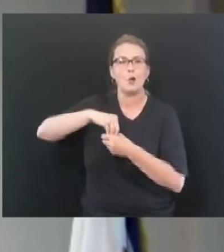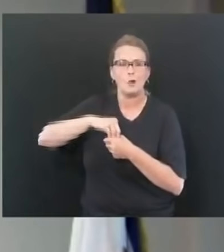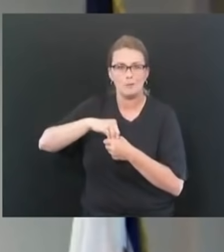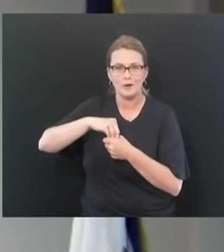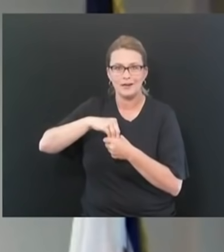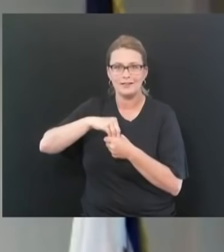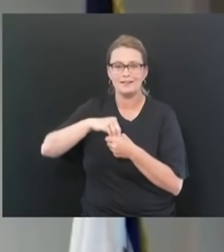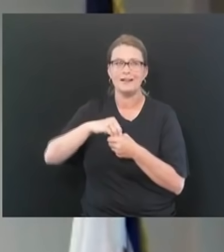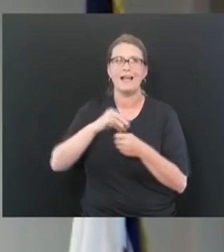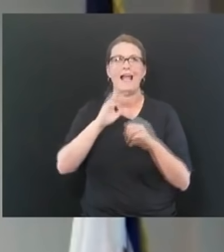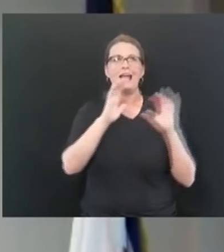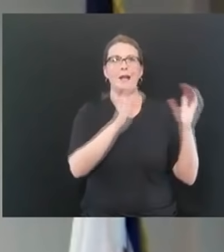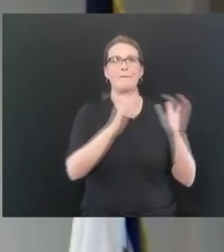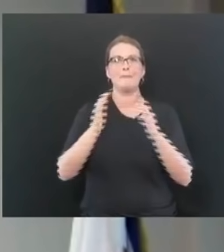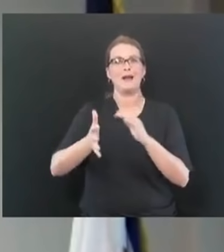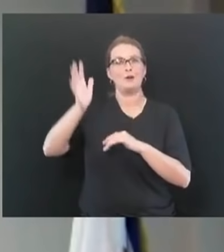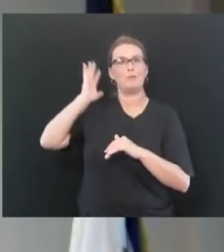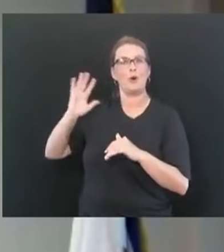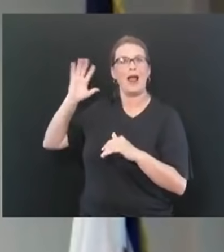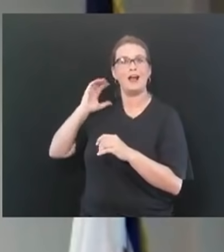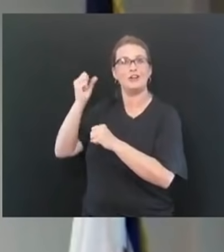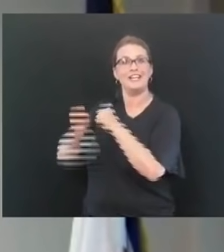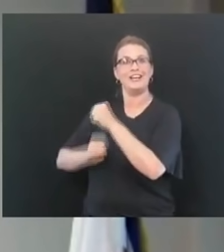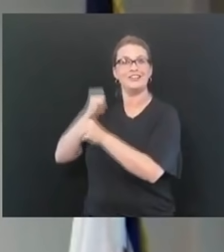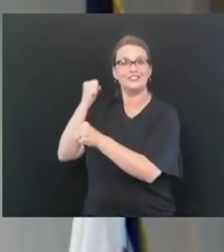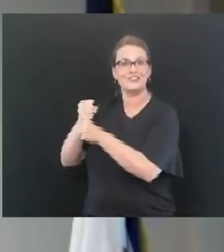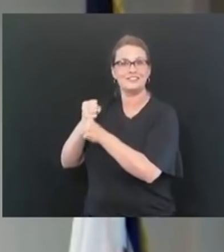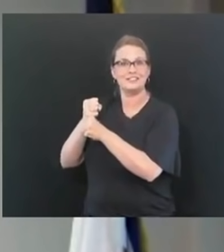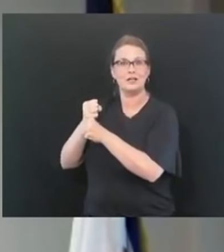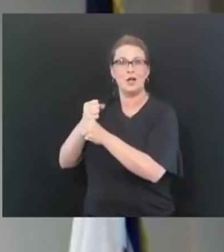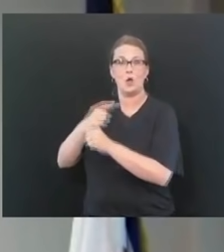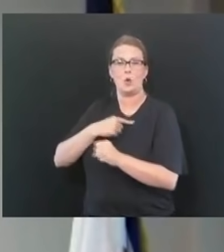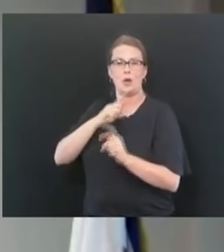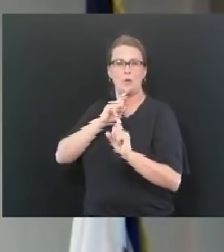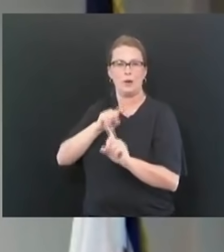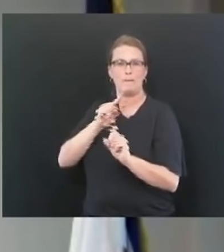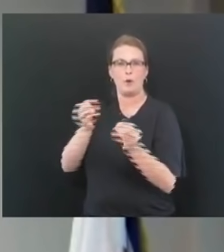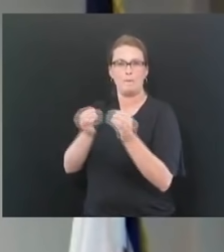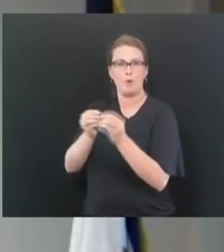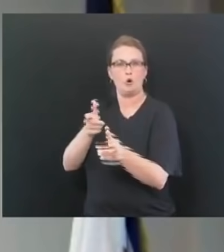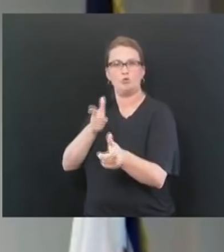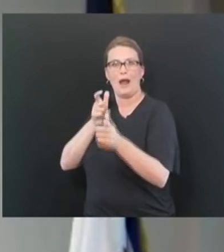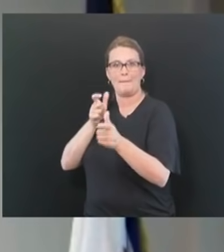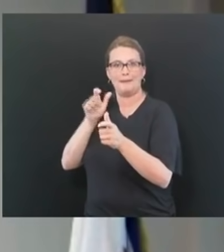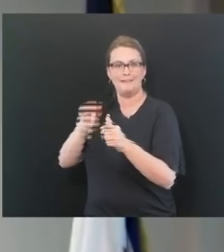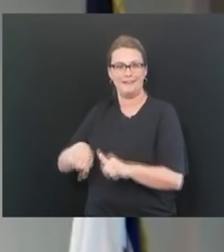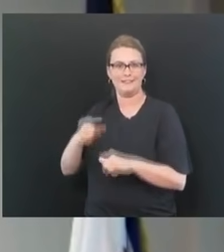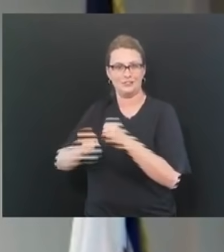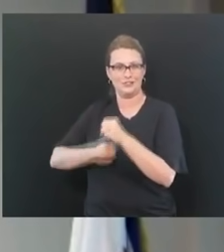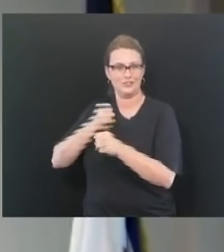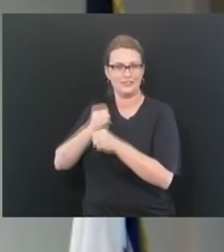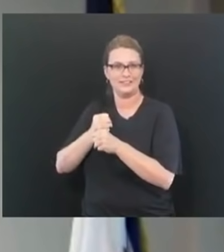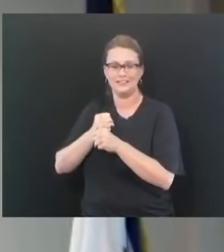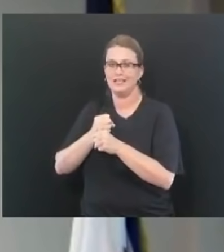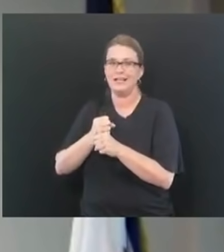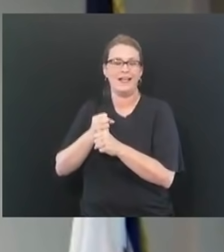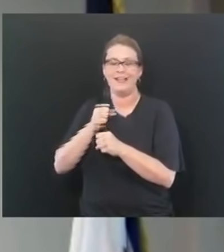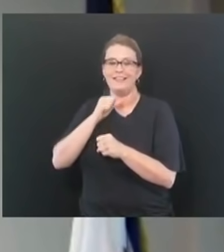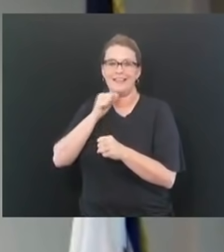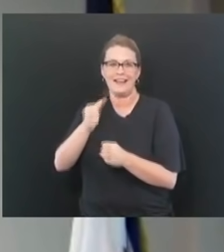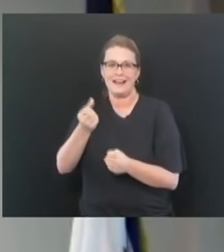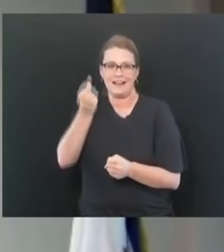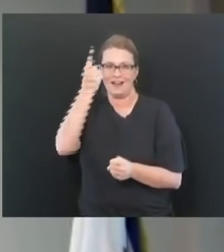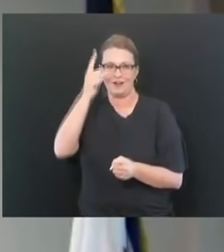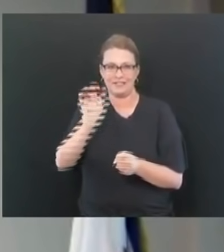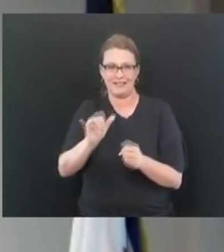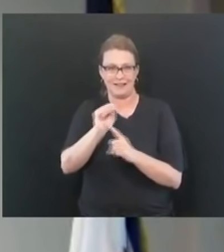they compare it to prior years, and West Virginia reported more rapidly in this last year, and they didn't take that into consideration, and so the projections